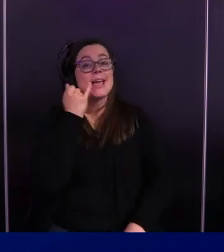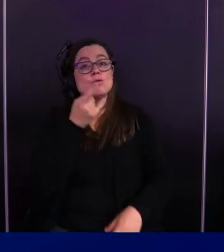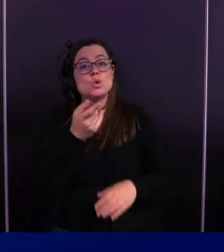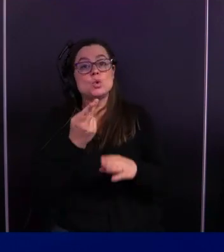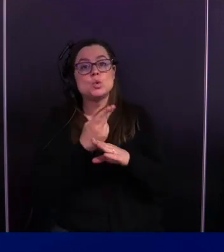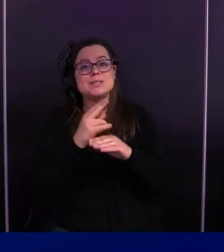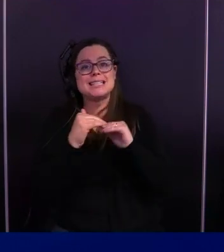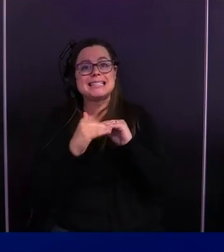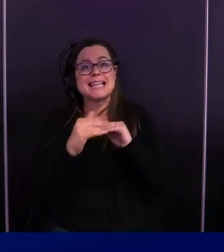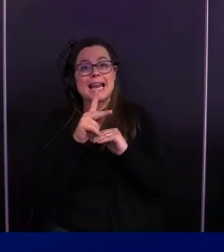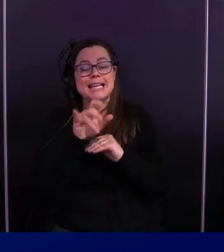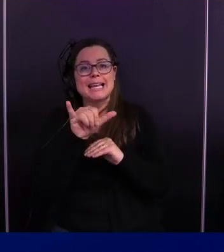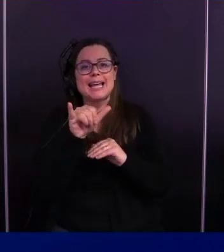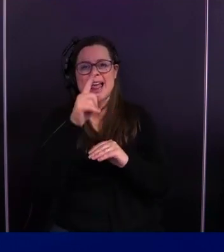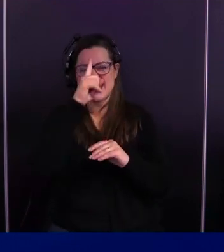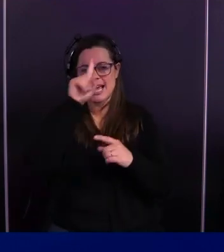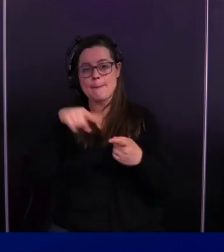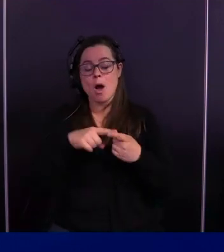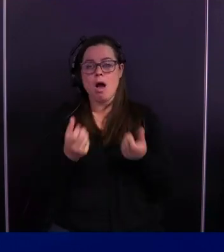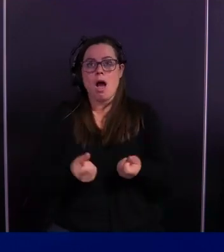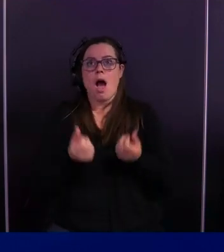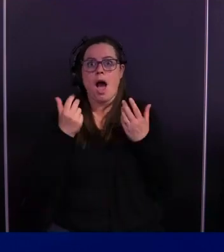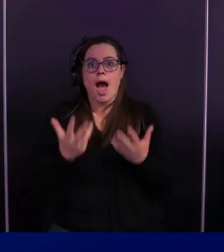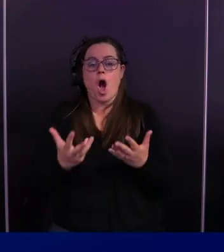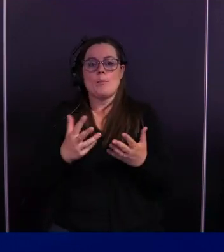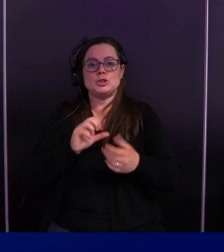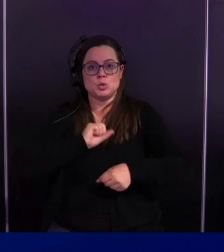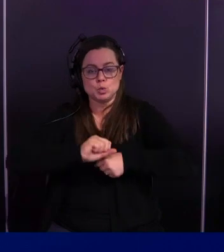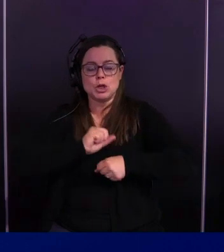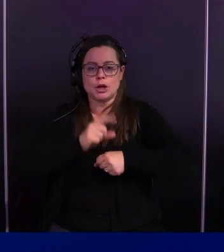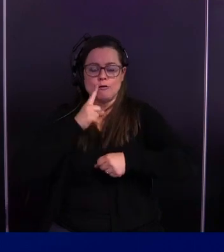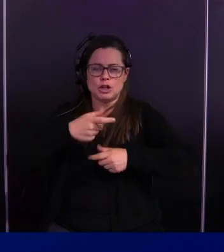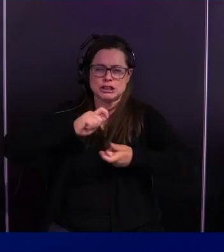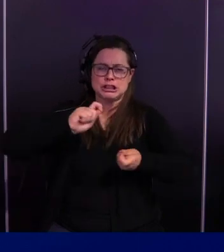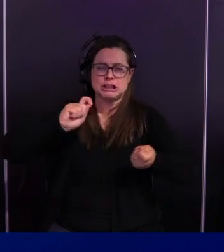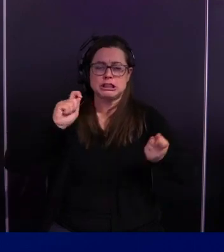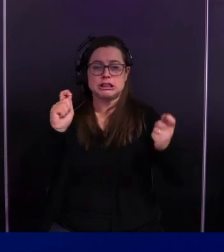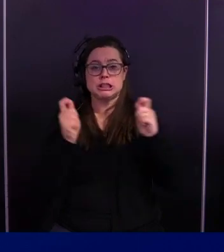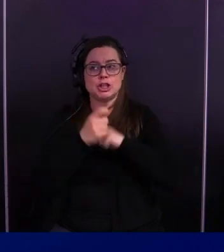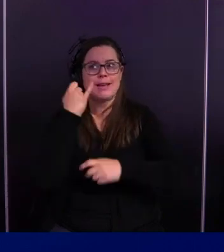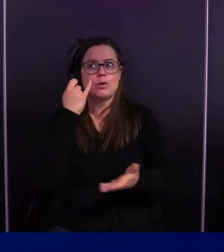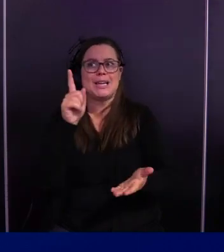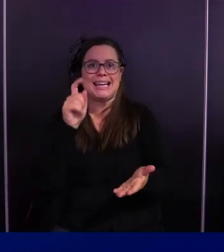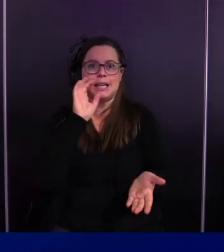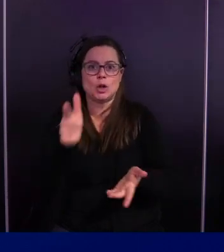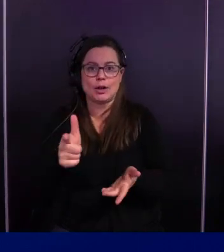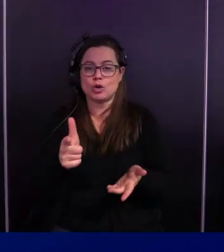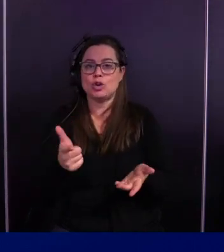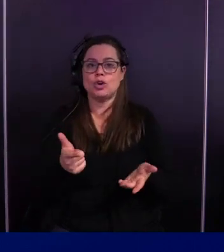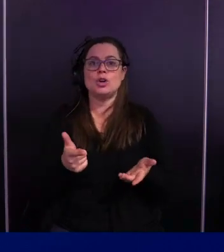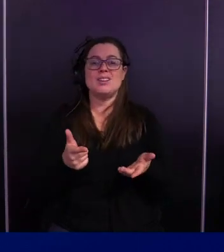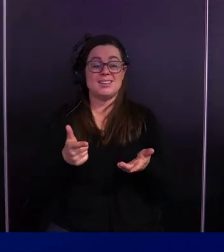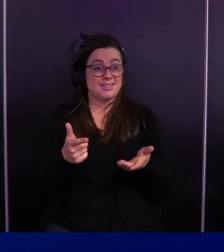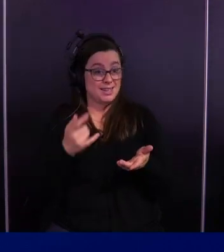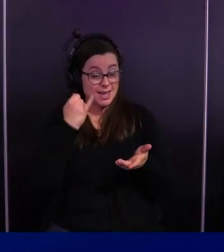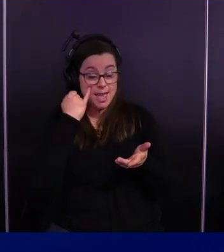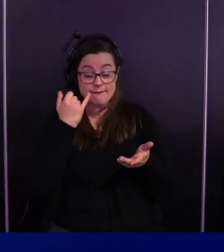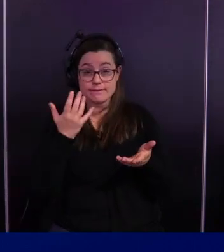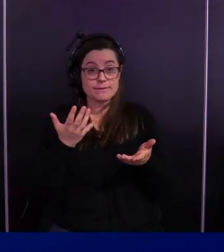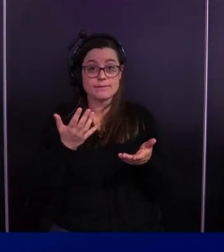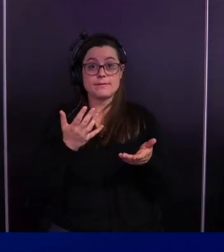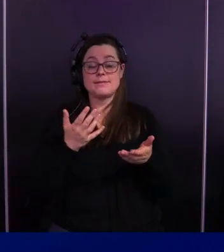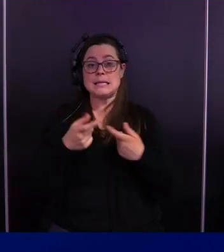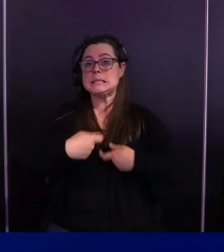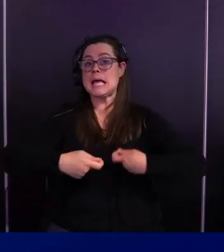static key, think about the effort of having to change it if you need to for some reason. Yeah. If you don't have those, if you use